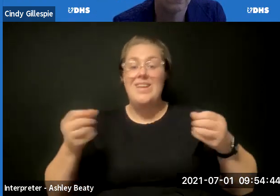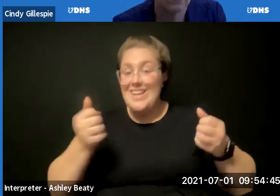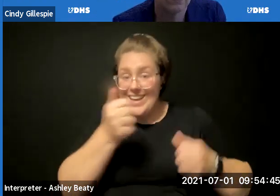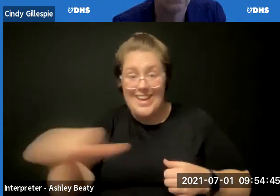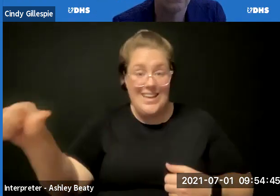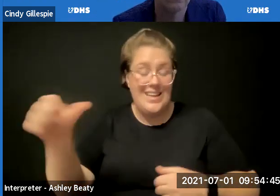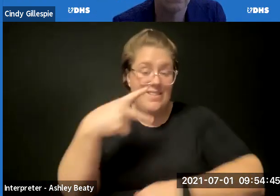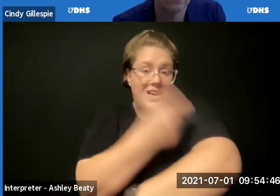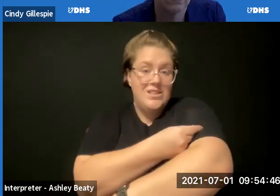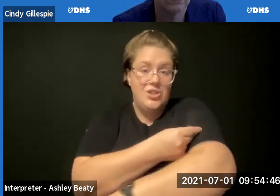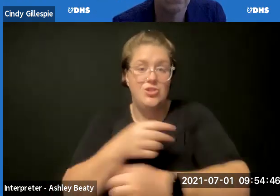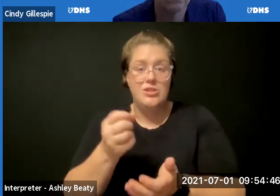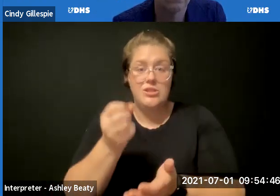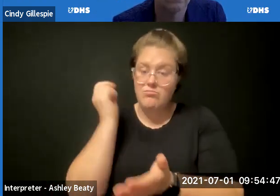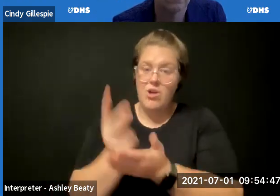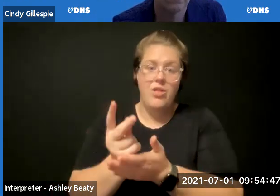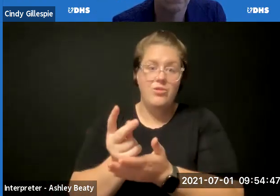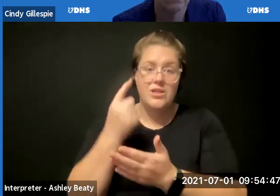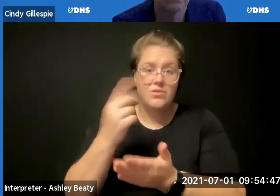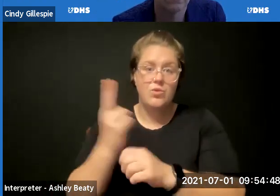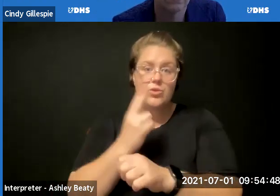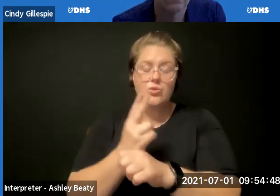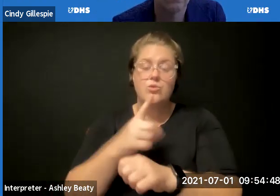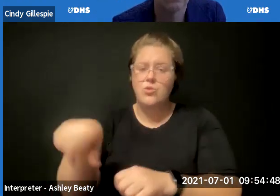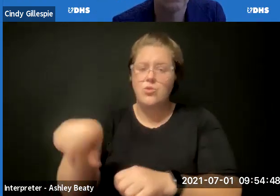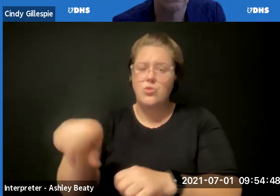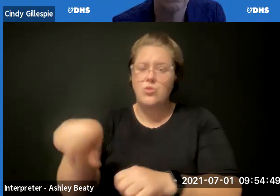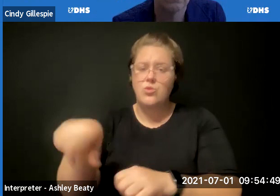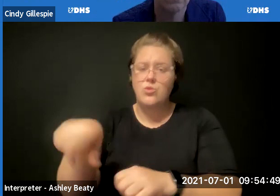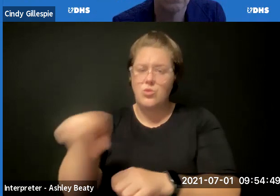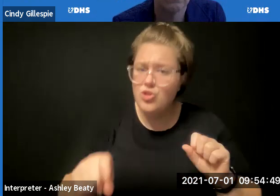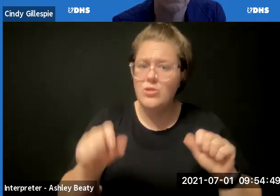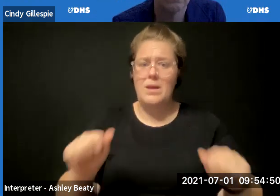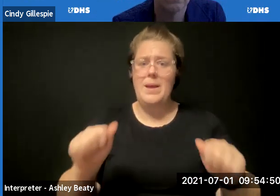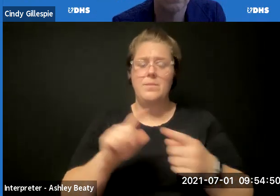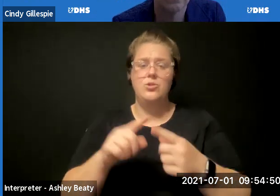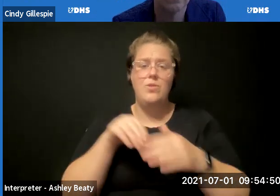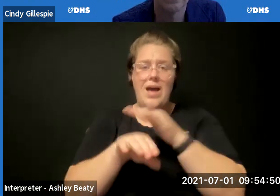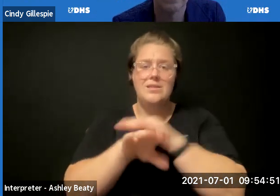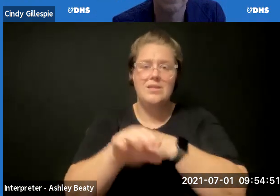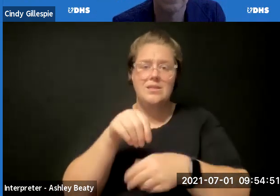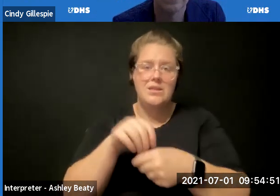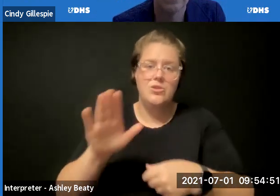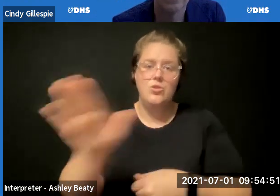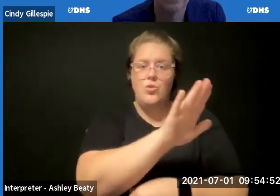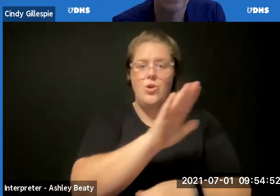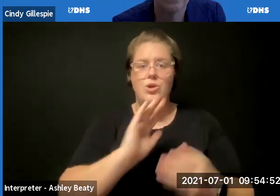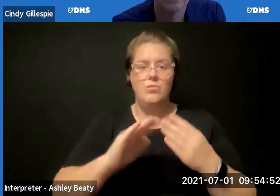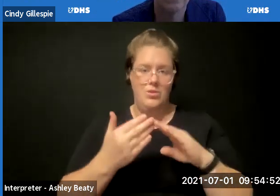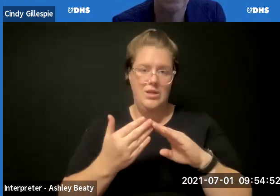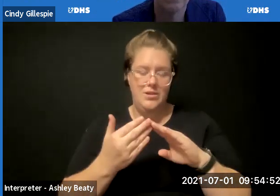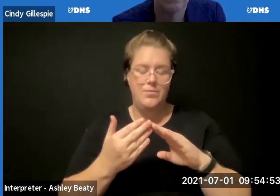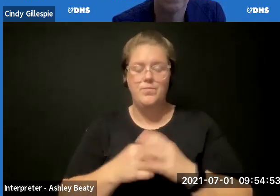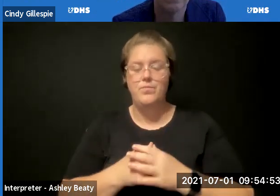are available and should be able to access those within your community. And as a reminder, and I saw somebody had posted this on a chat,